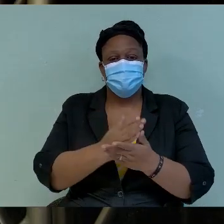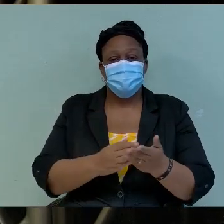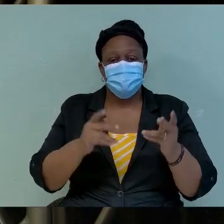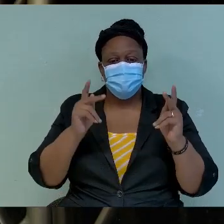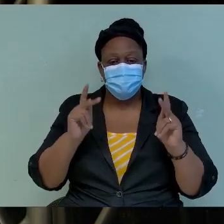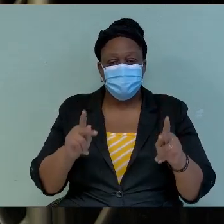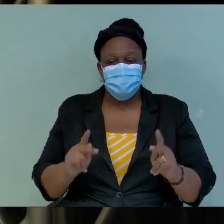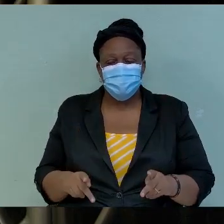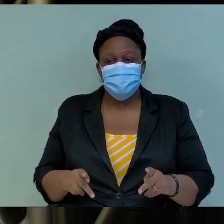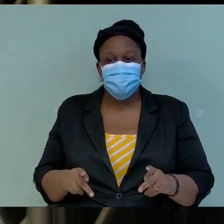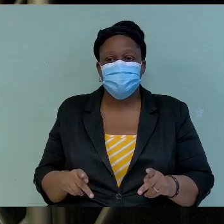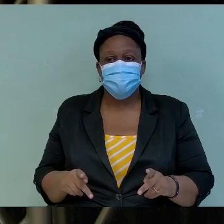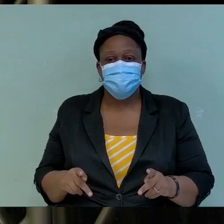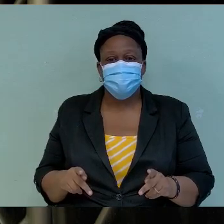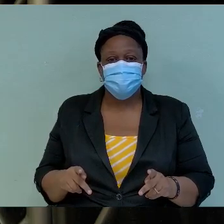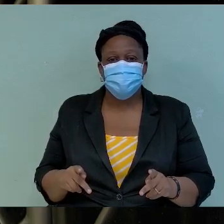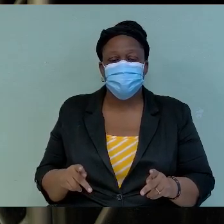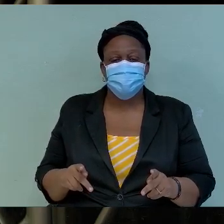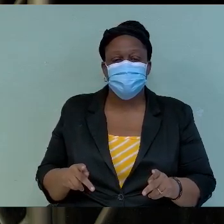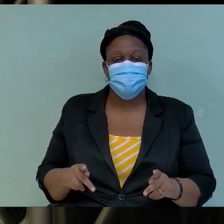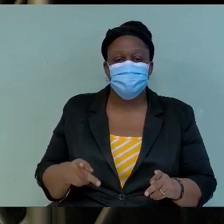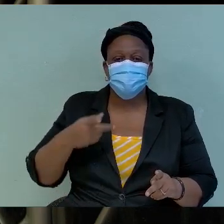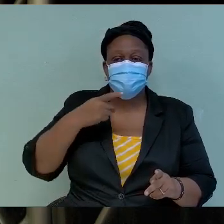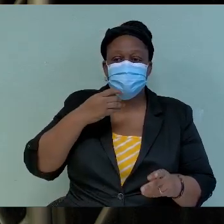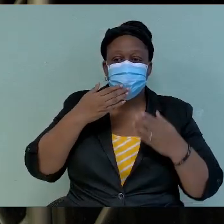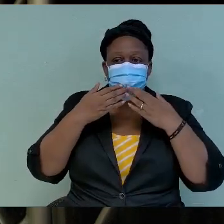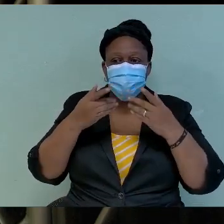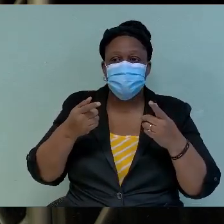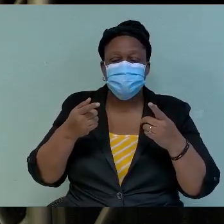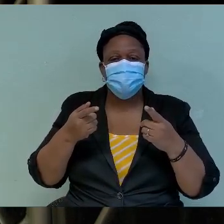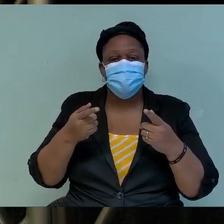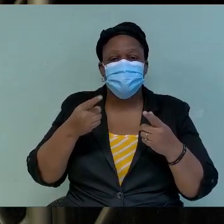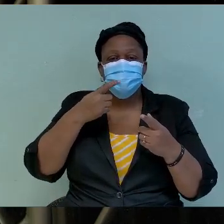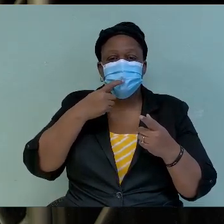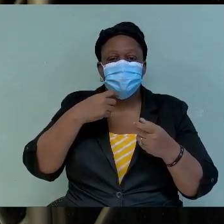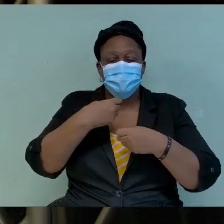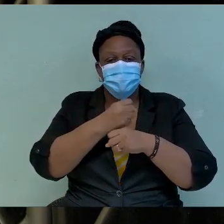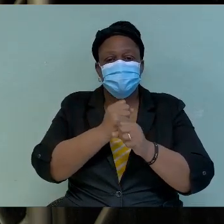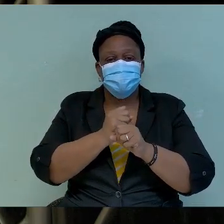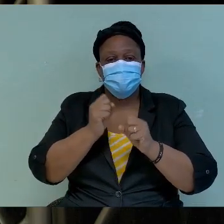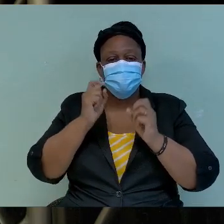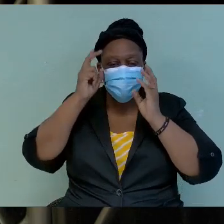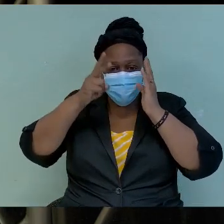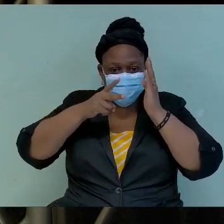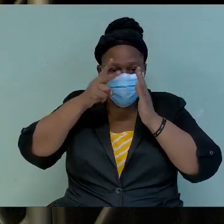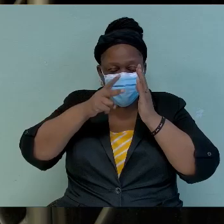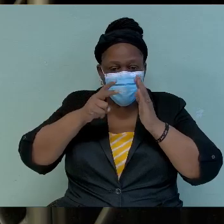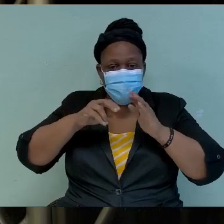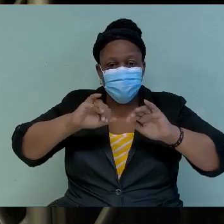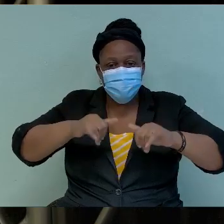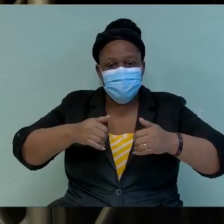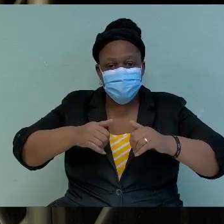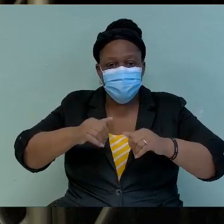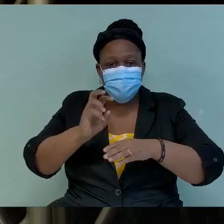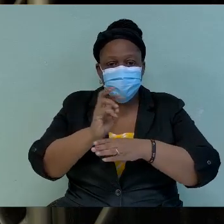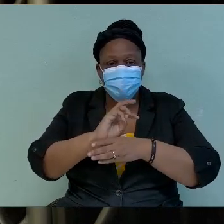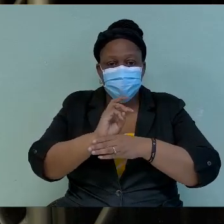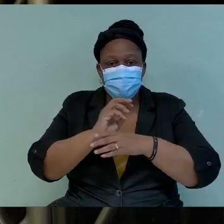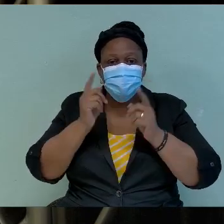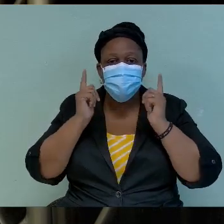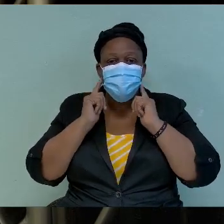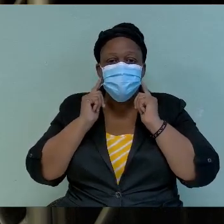of a PSA, a video that shows how to wear a mask and the proper disposal, well, how to wear it, how to take it